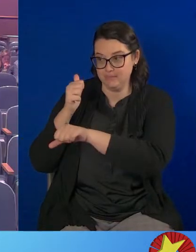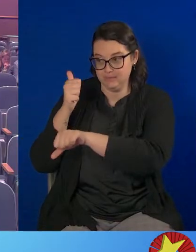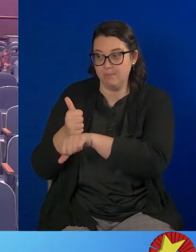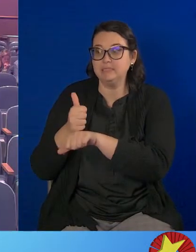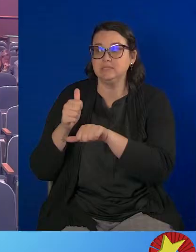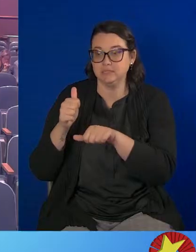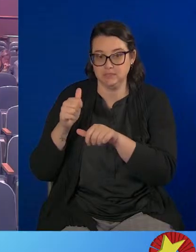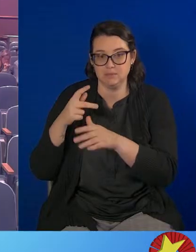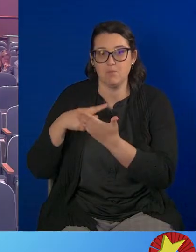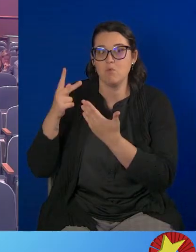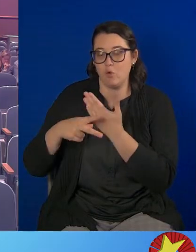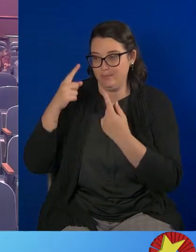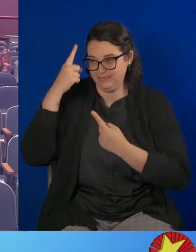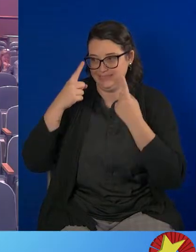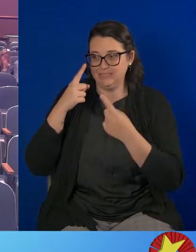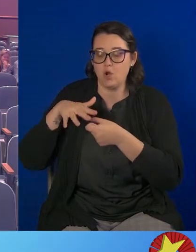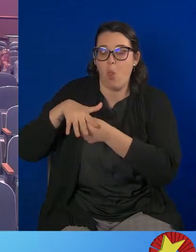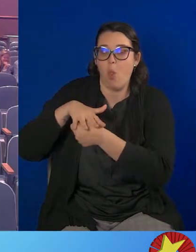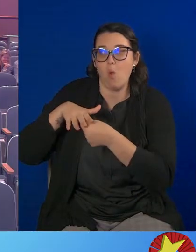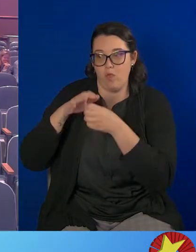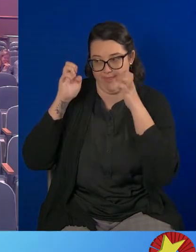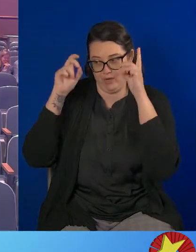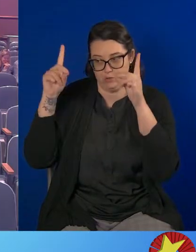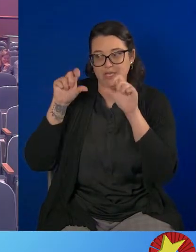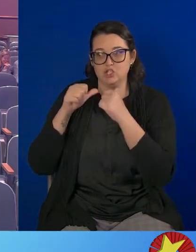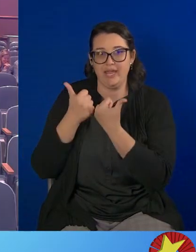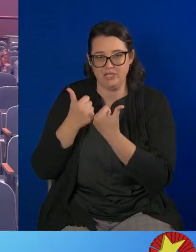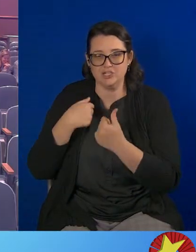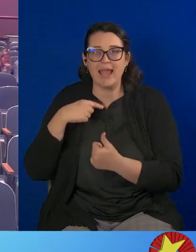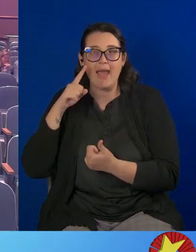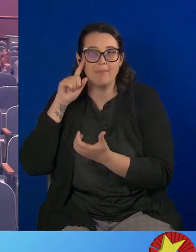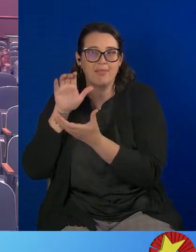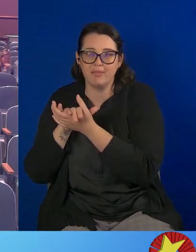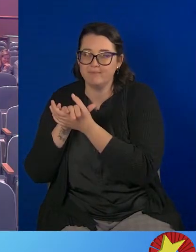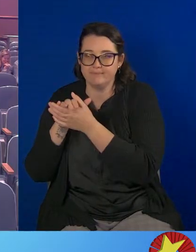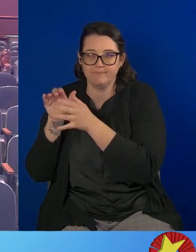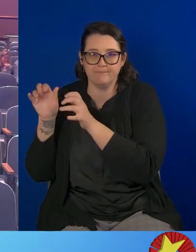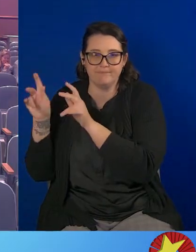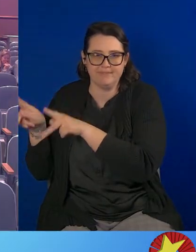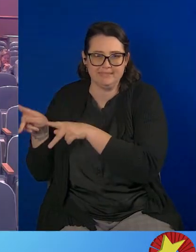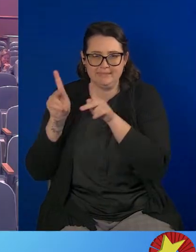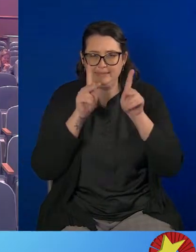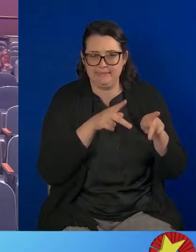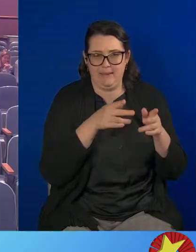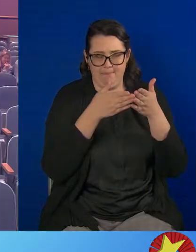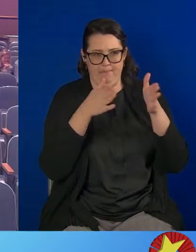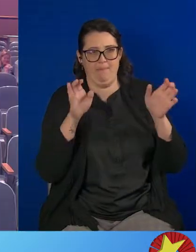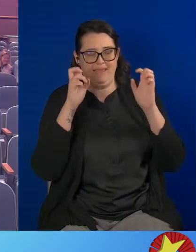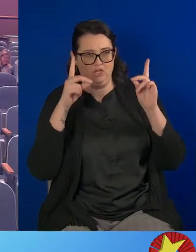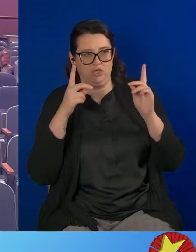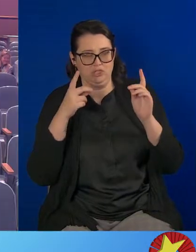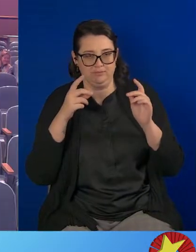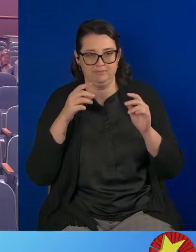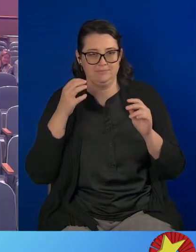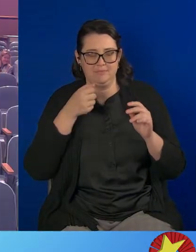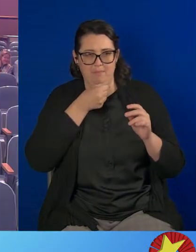local educational agencies, which I believe is synonymous with public educational